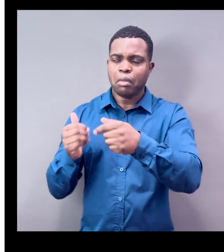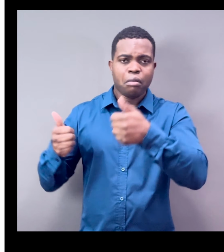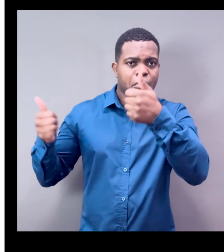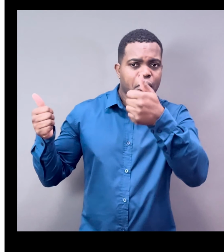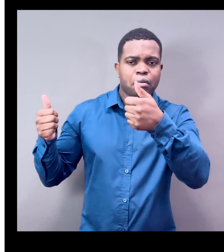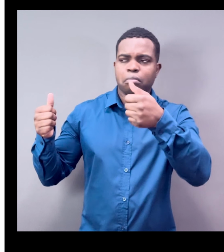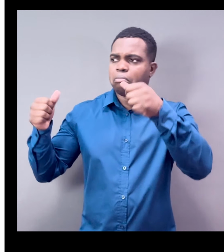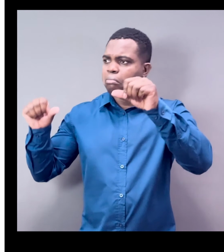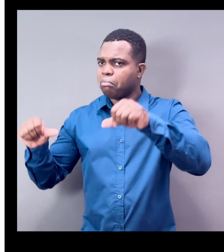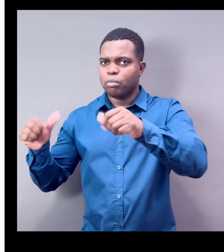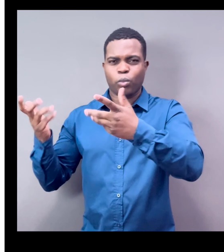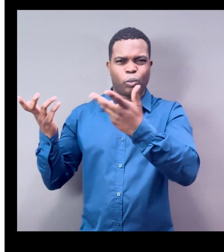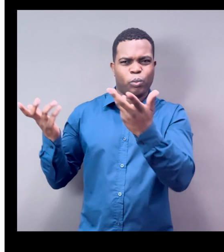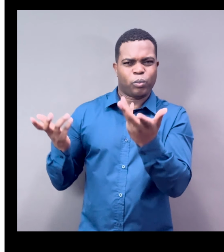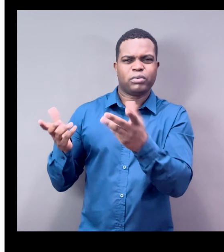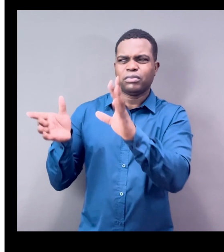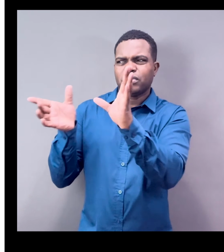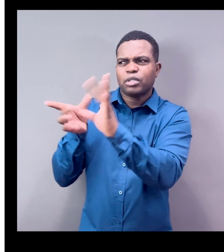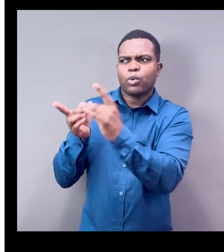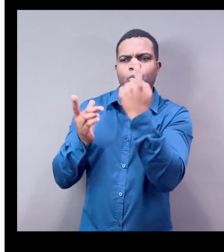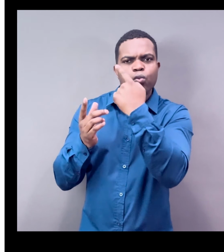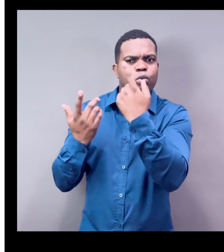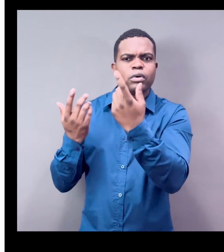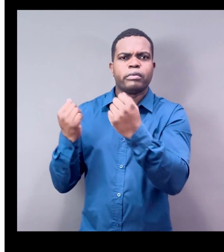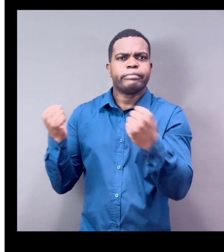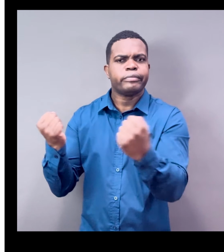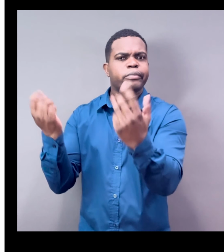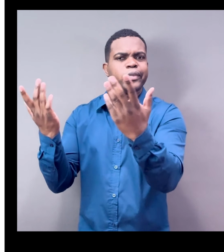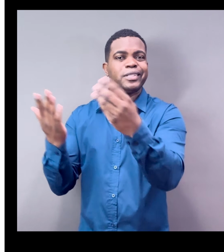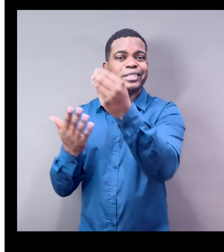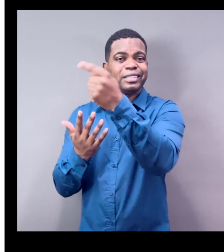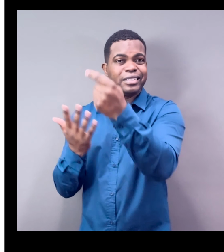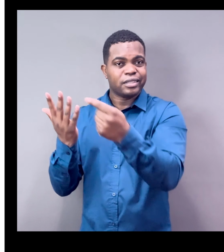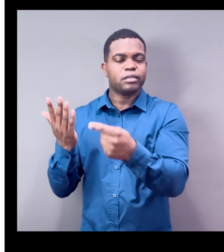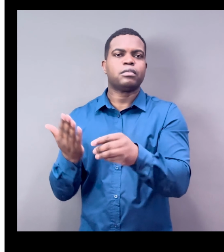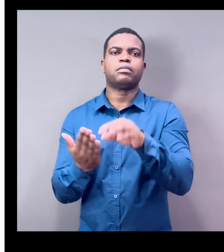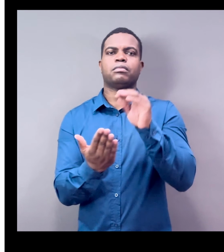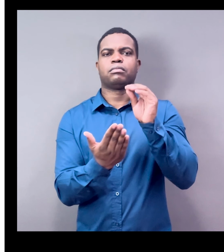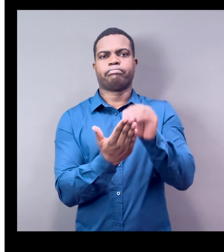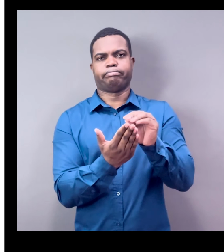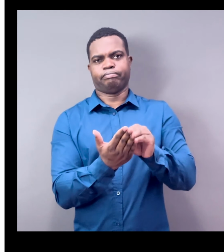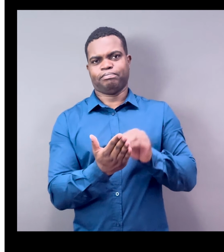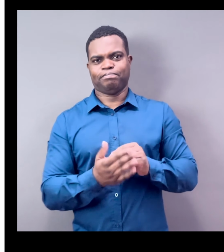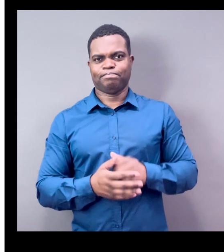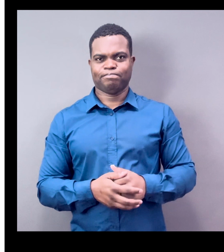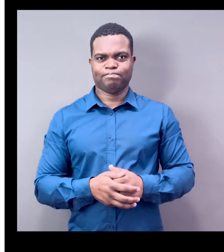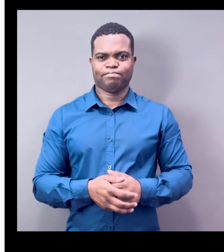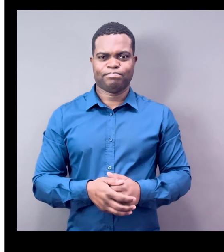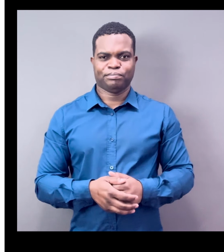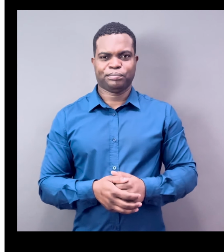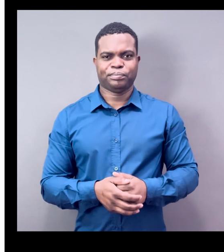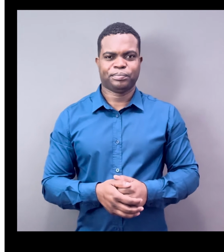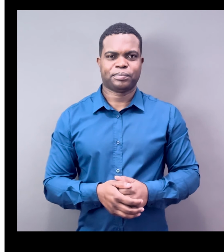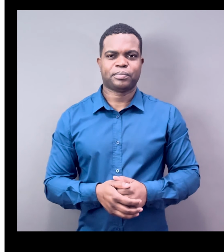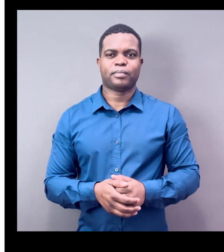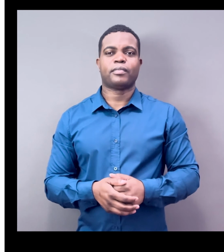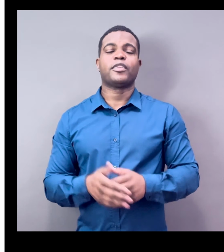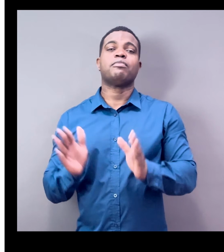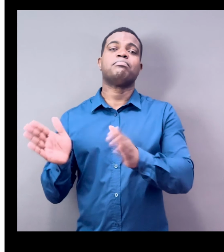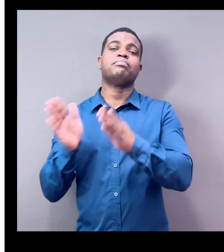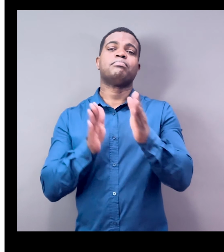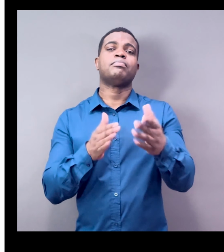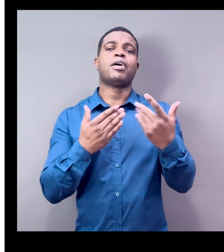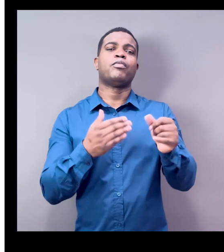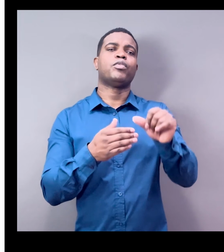projects and see how it's relevant to the initiative you are planning for. We also